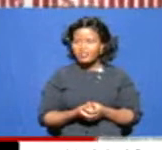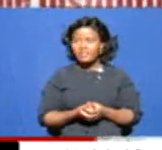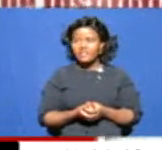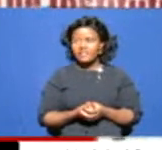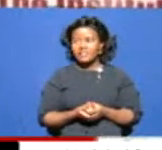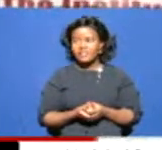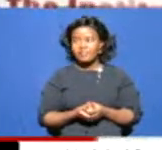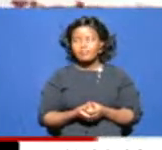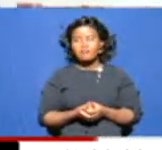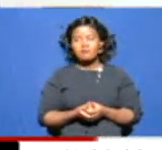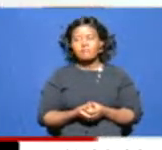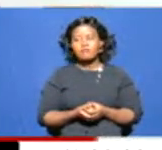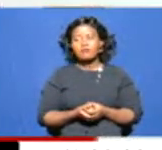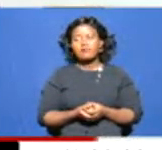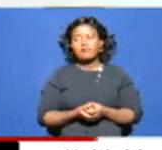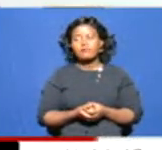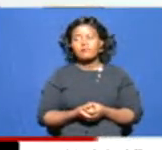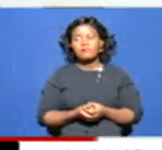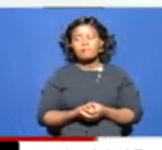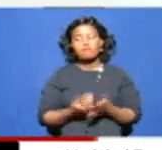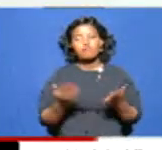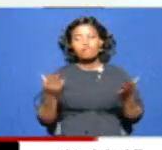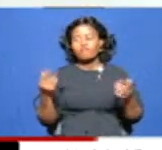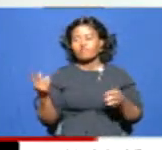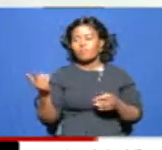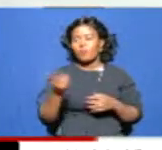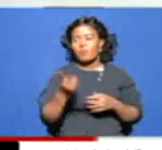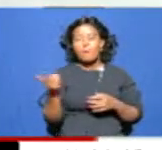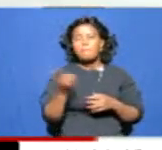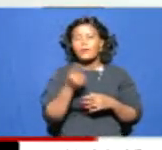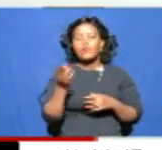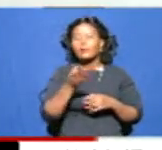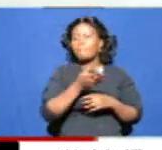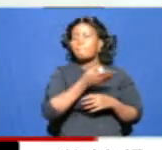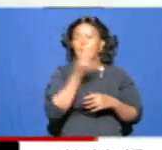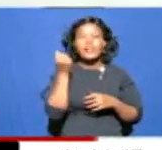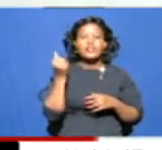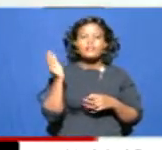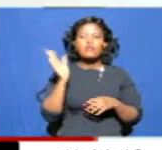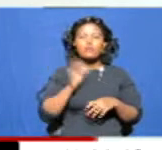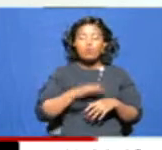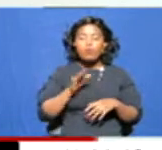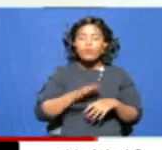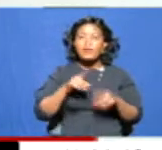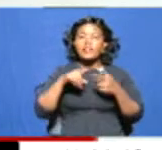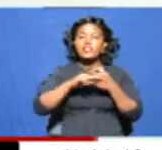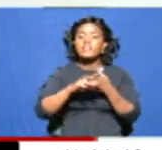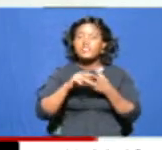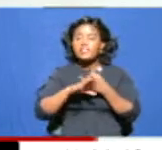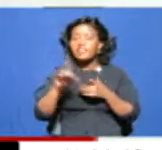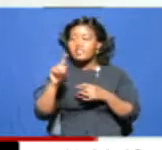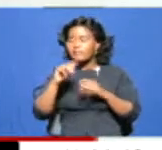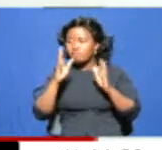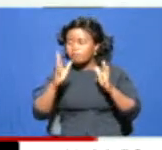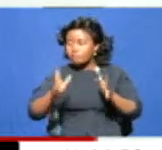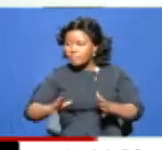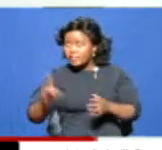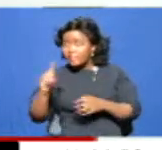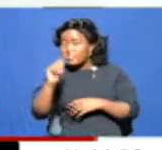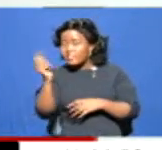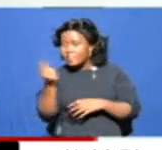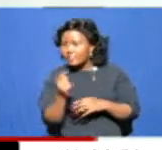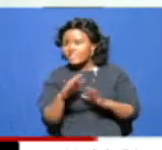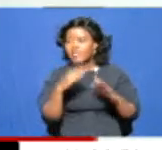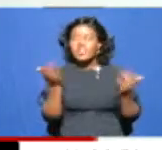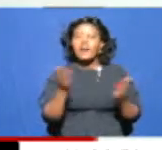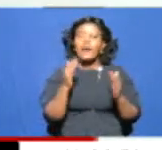very soon. That's true. Those are some of the most qualified engineers, women engineers in Kenya, of course, having the conversation about how to encourage more young